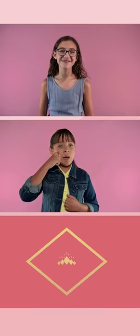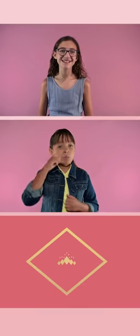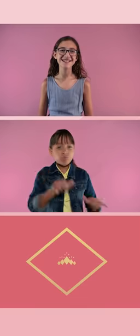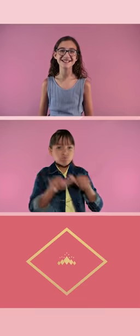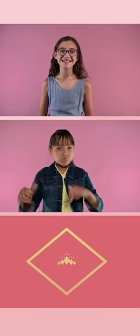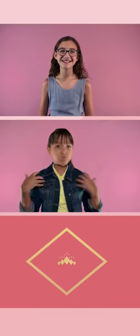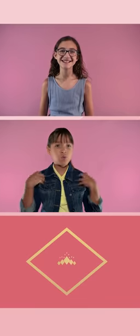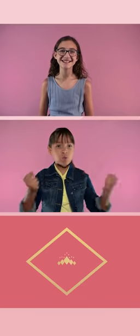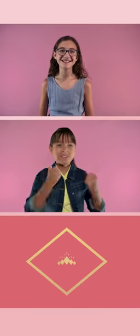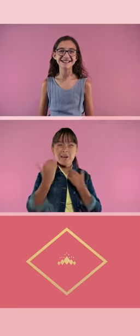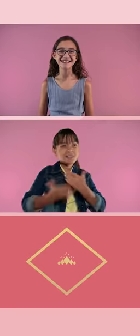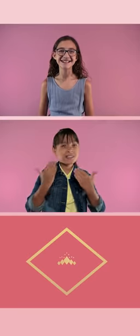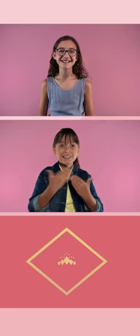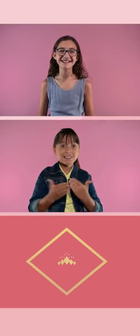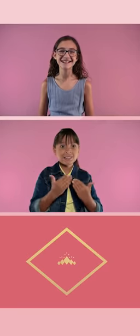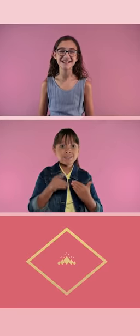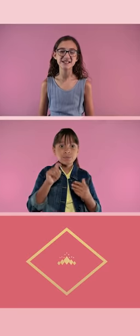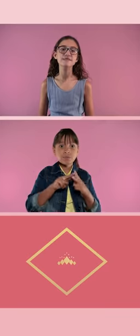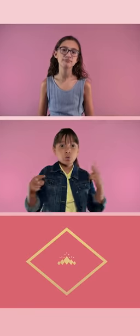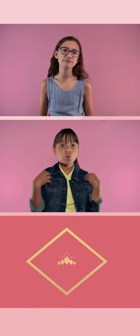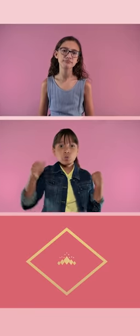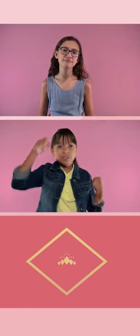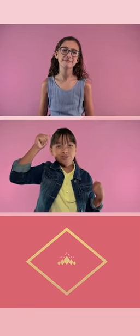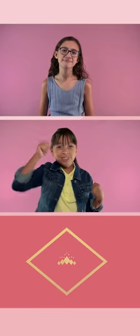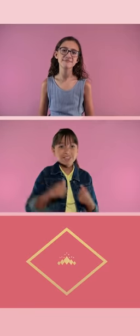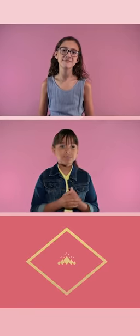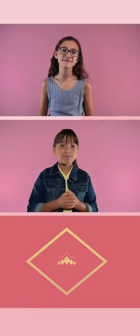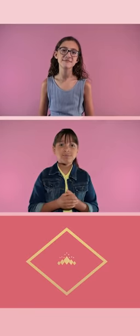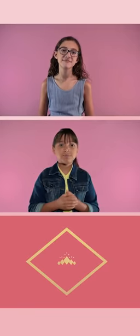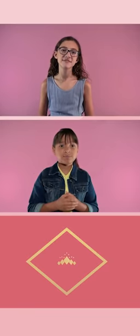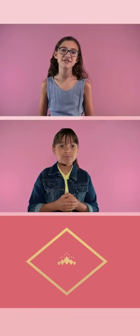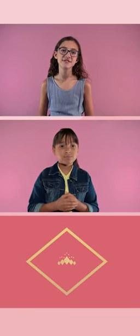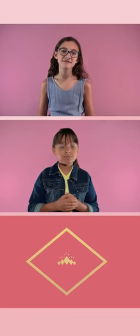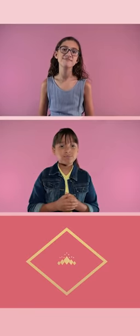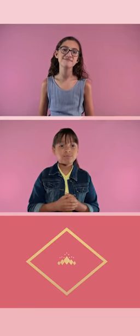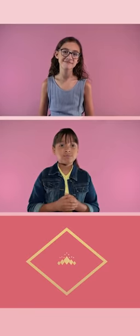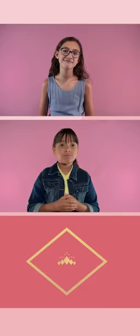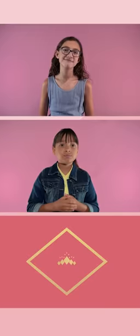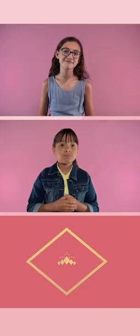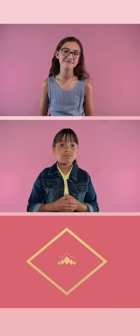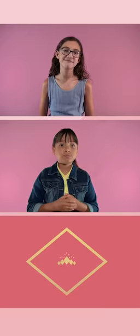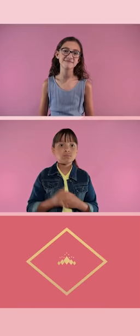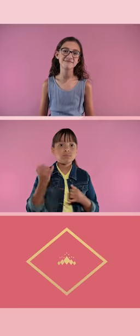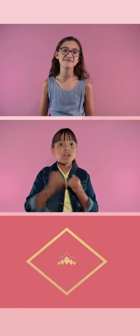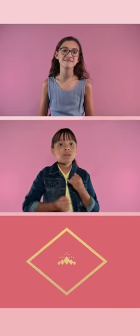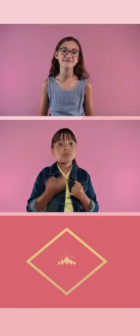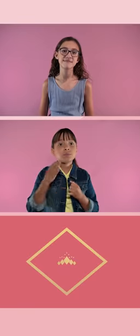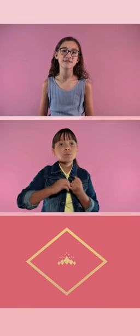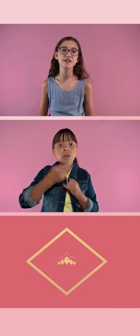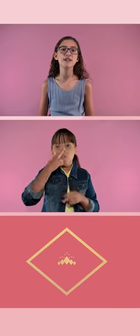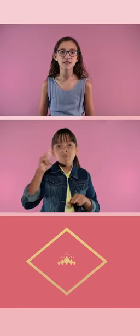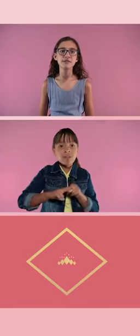Then, apples for courage, because it's not going to be easy, so I need to be very courageous and resilient. And